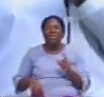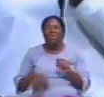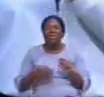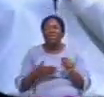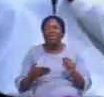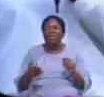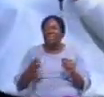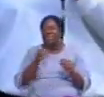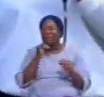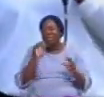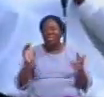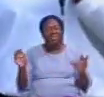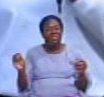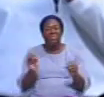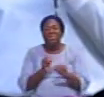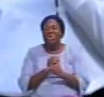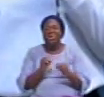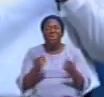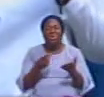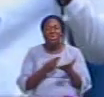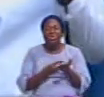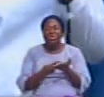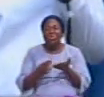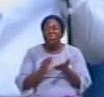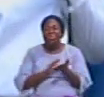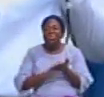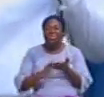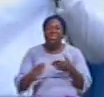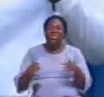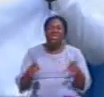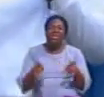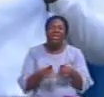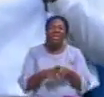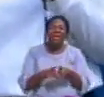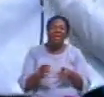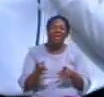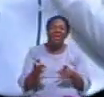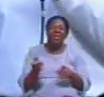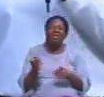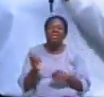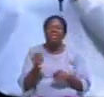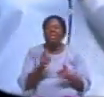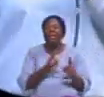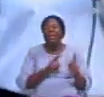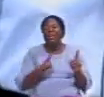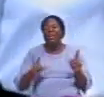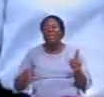There is none holy as the Lord.